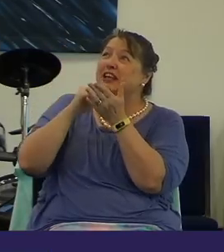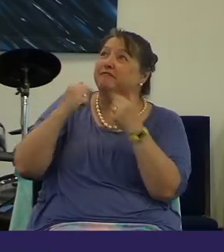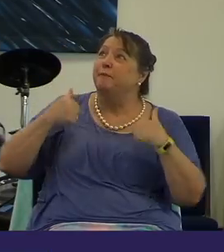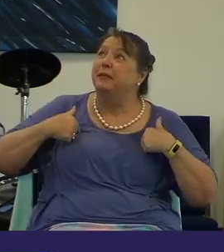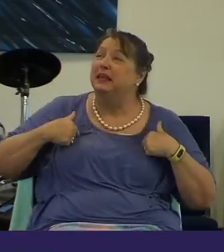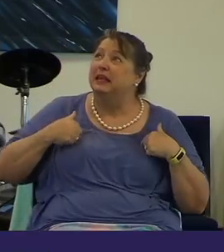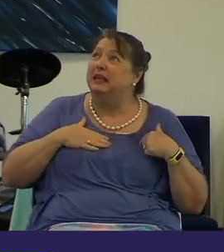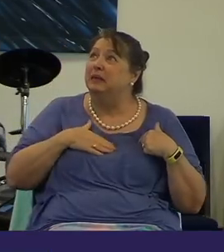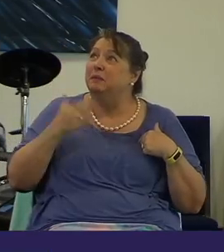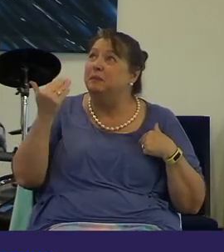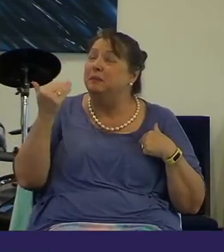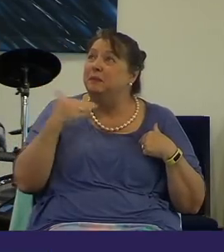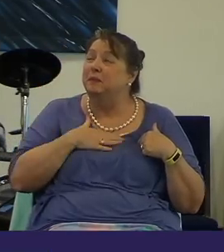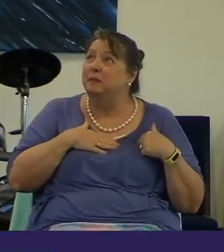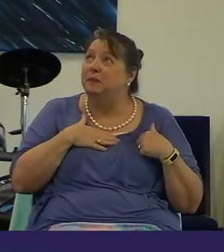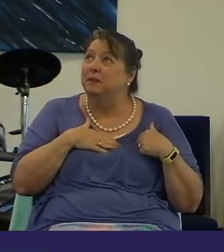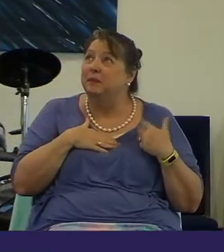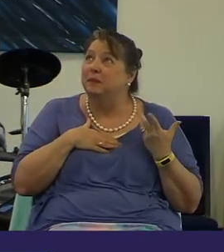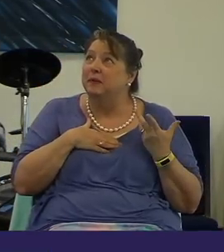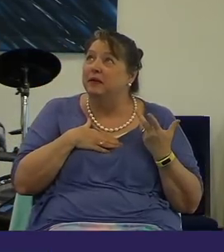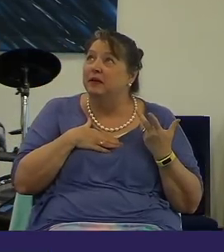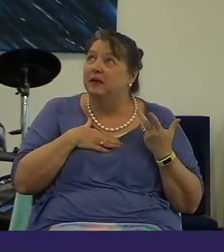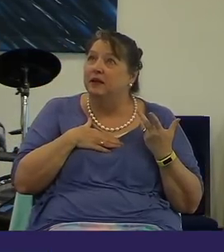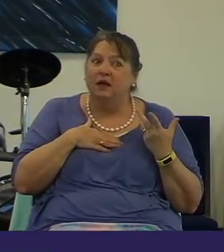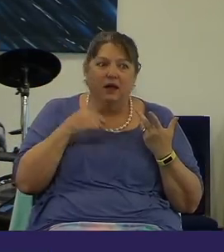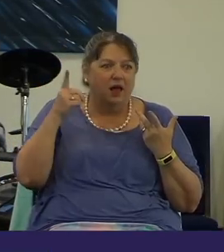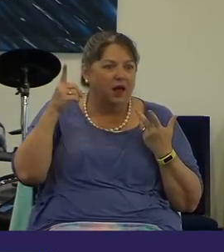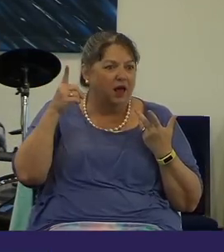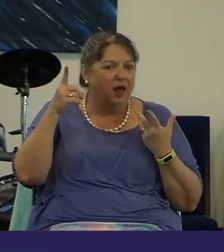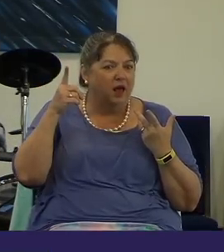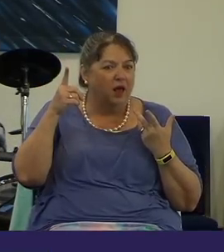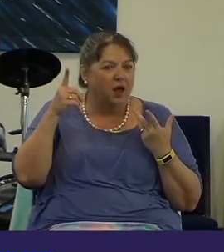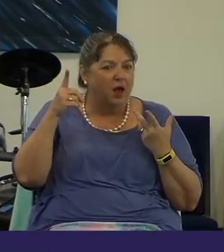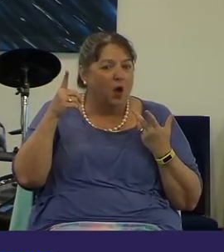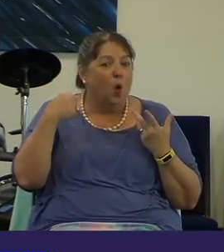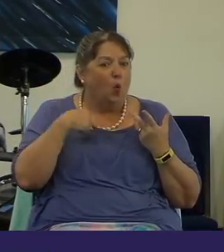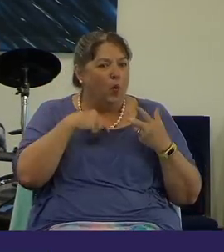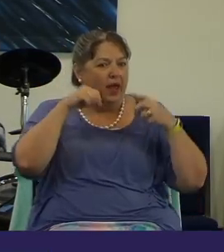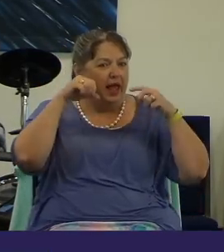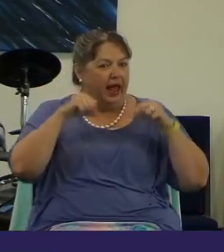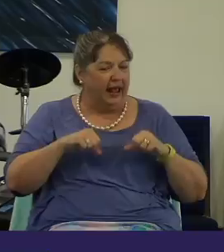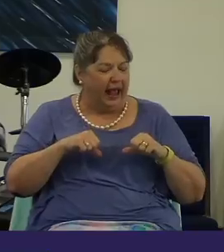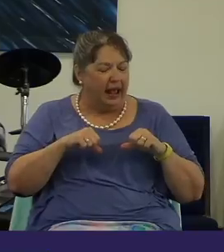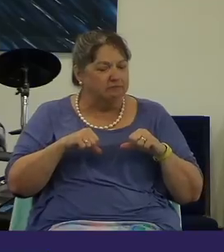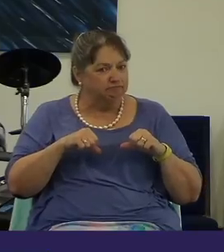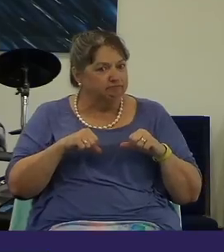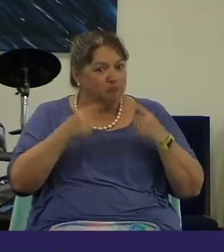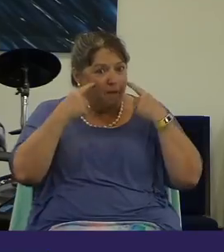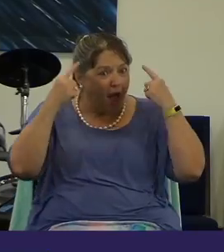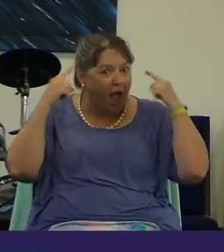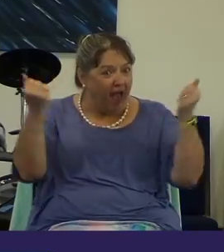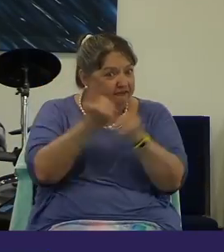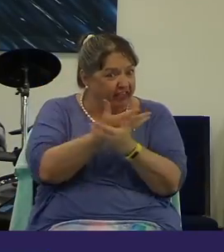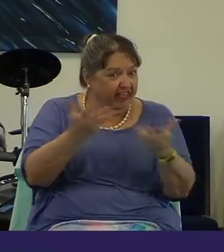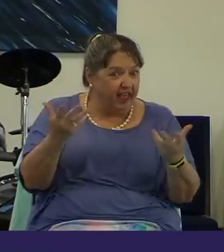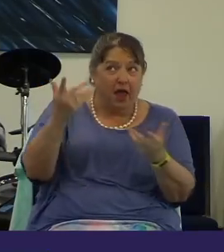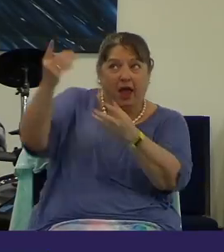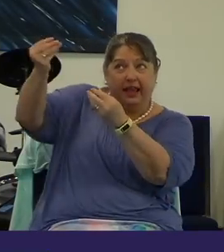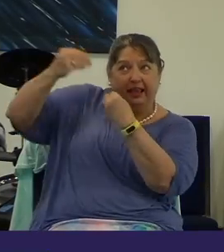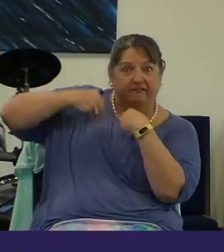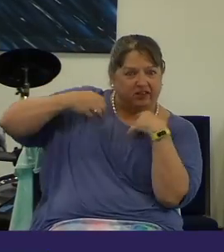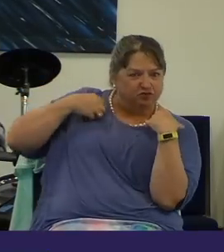in us, that we can do everything through Christ who gives us